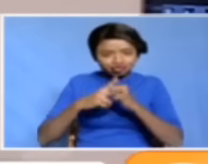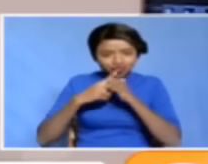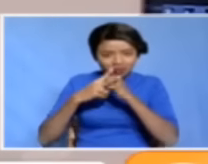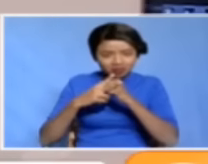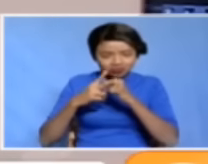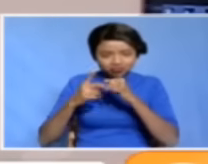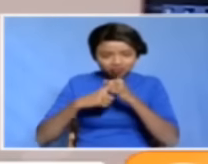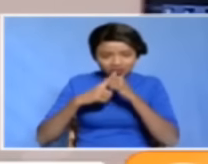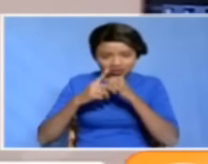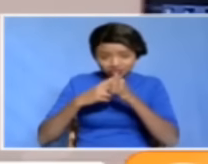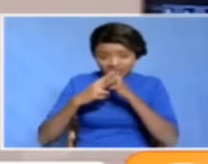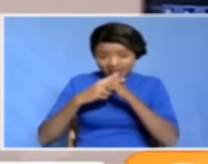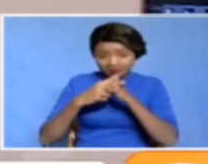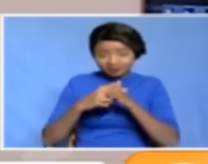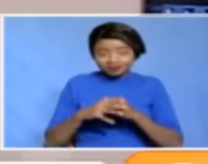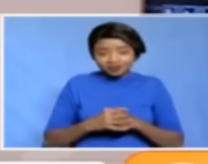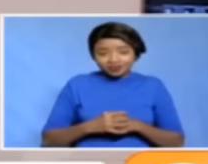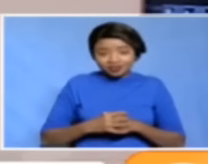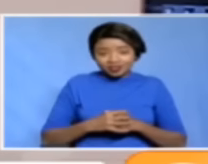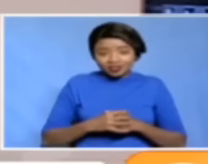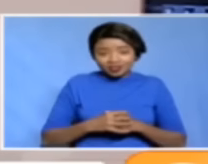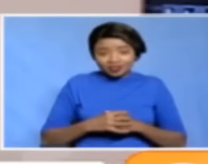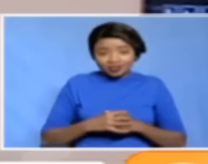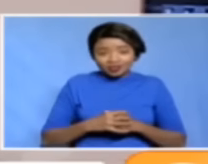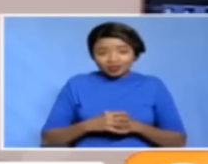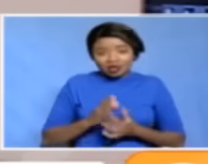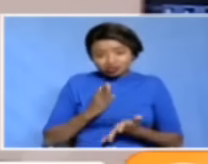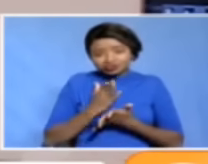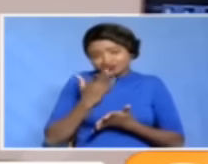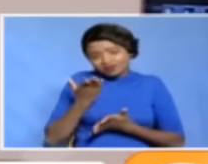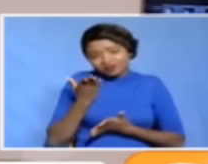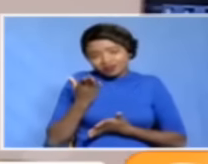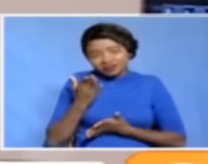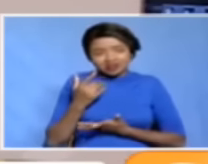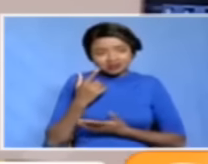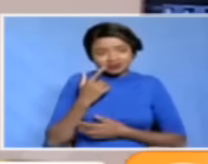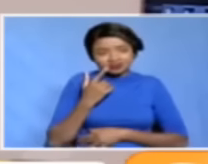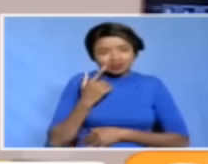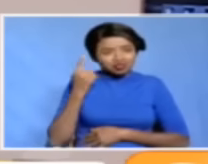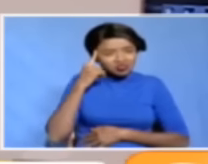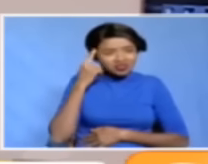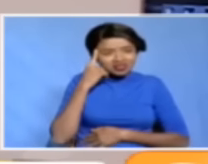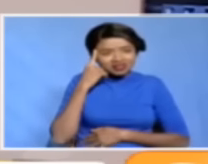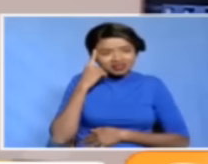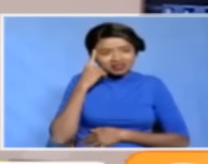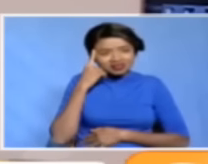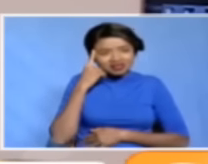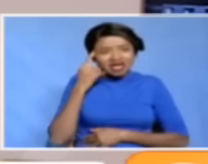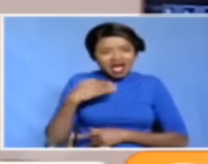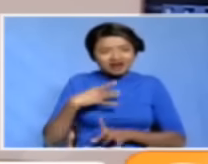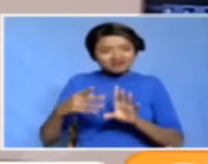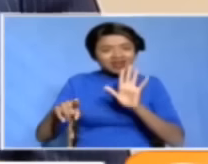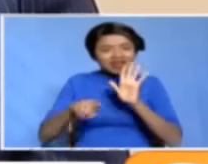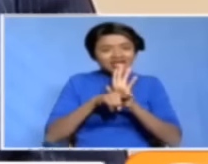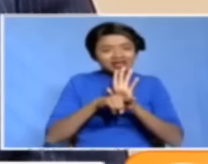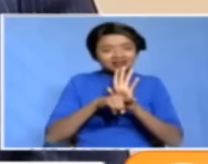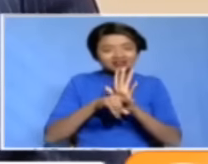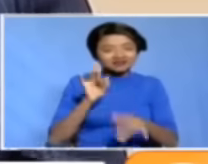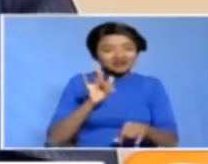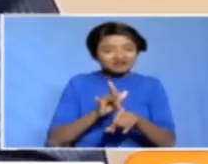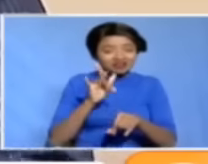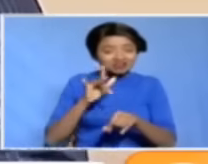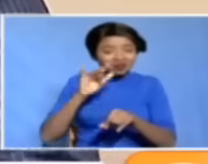handshake, and specifically the presence of ODM leader Raila Odinga. Do you think it has had any negative effect on the Jubilee